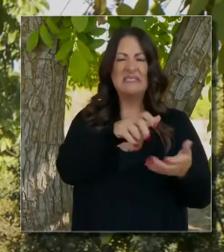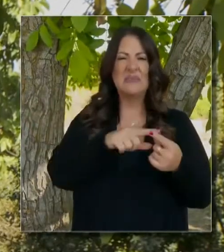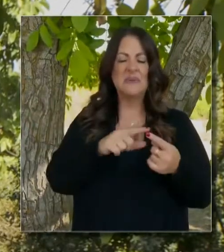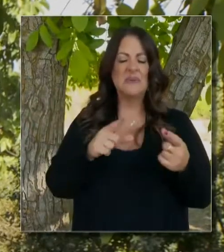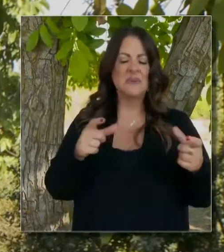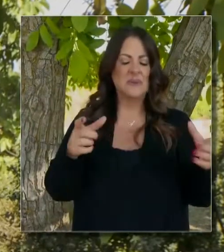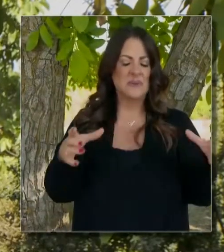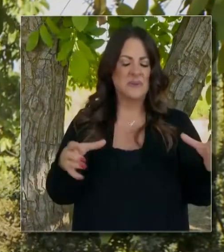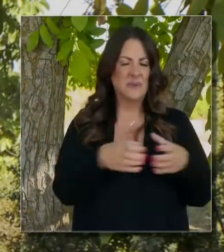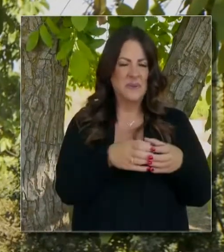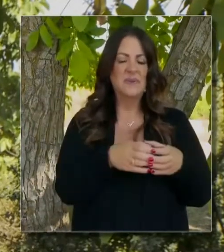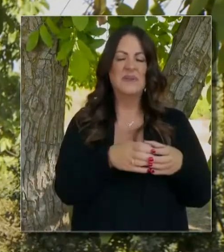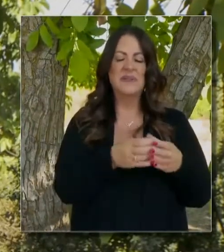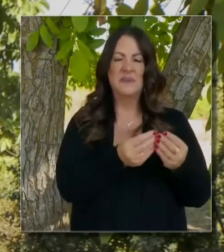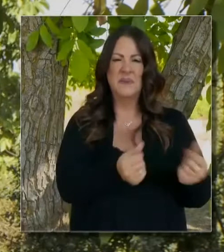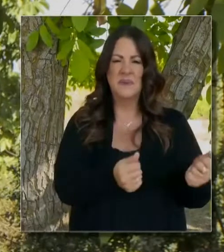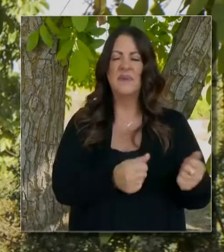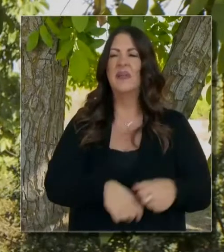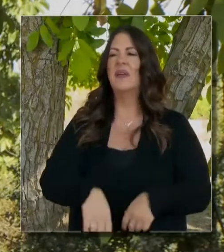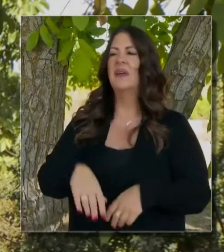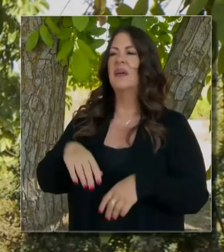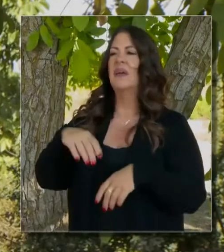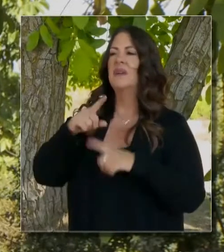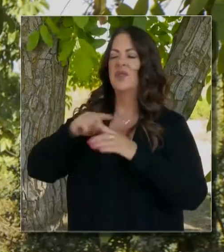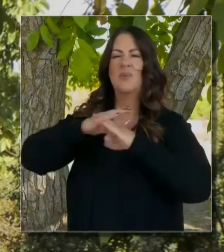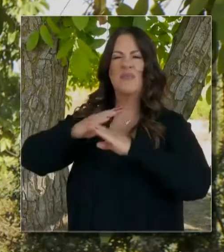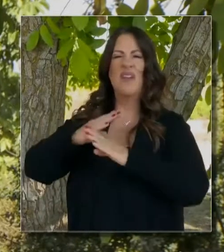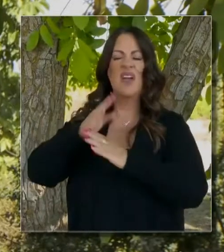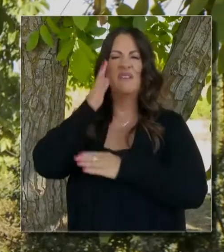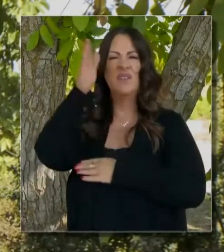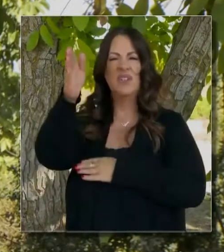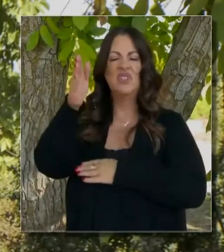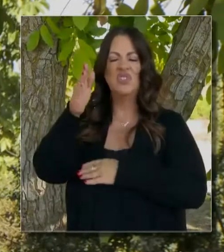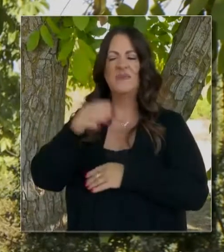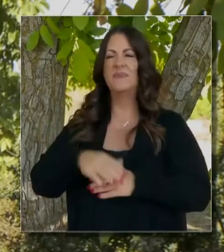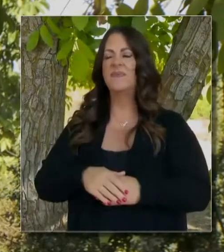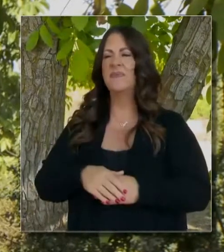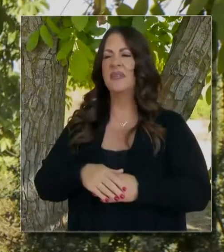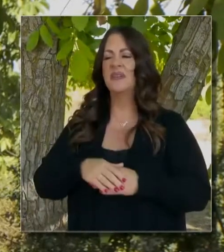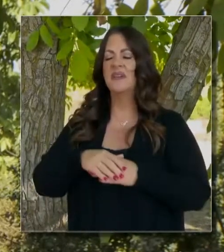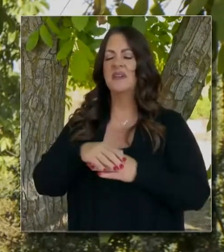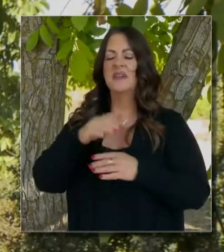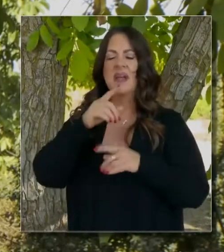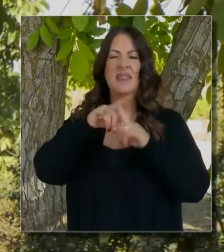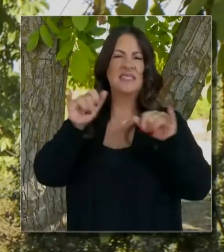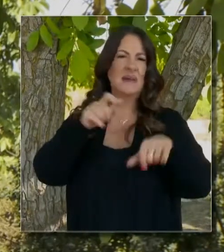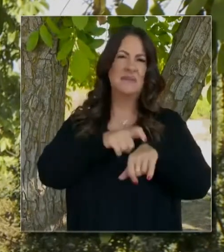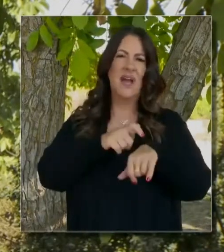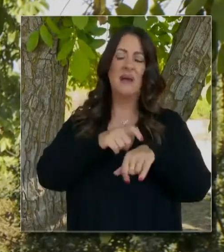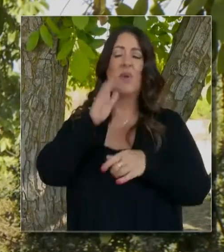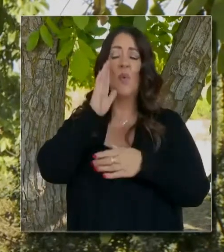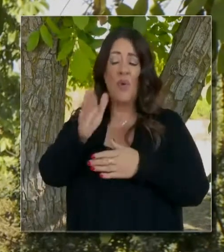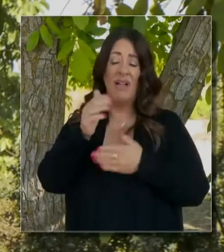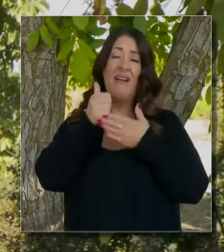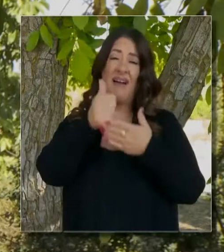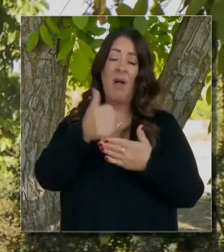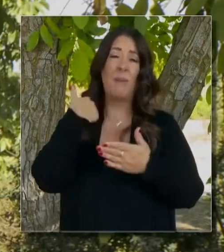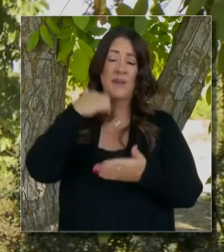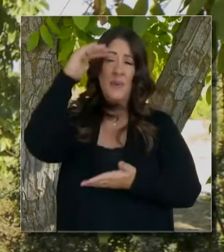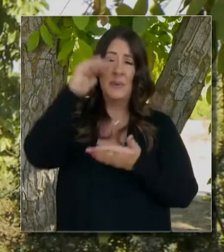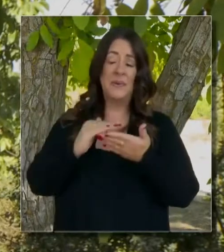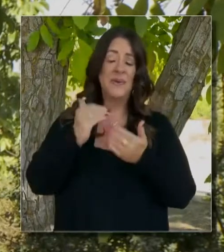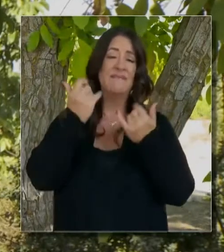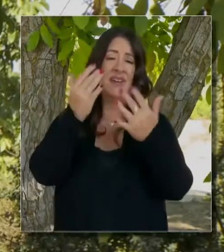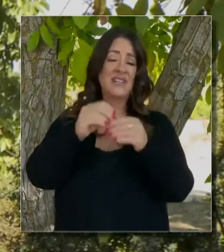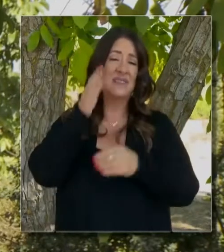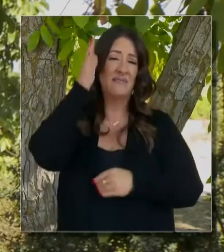to the impacts of climate change and wildfires at the same time, as well as keeping us